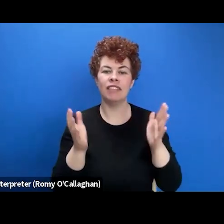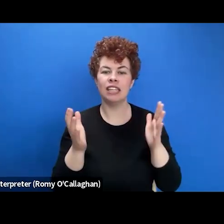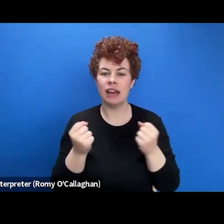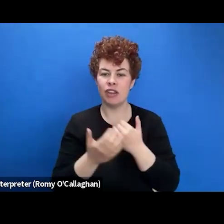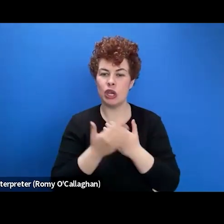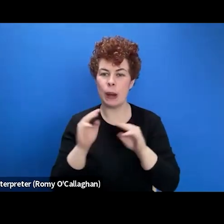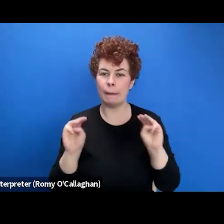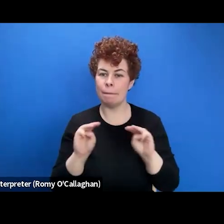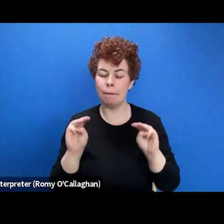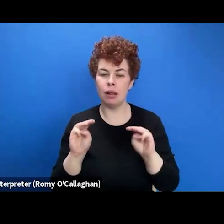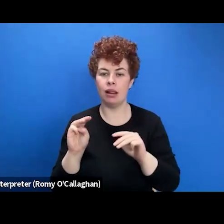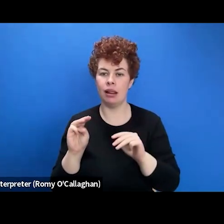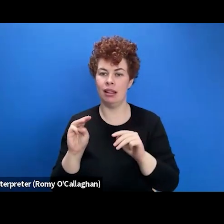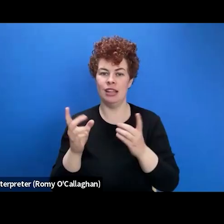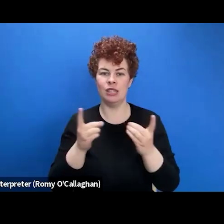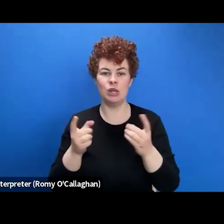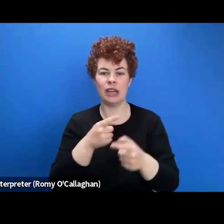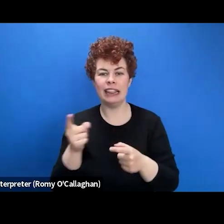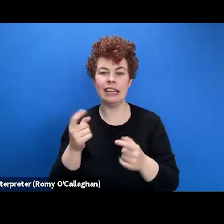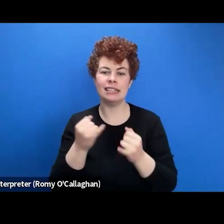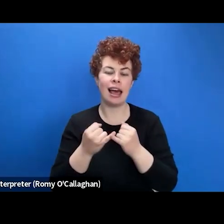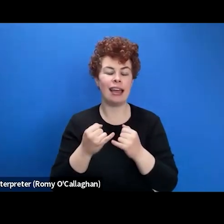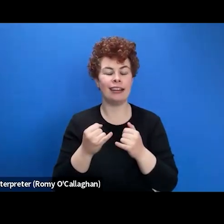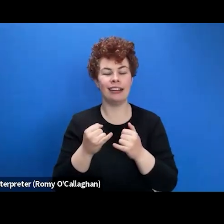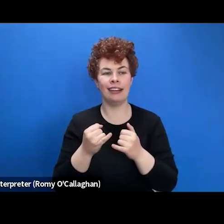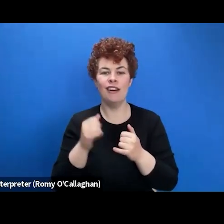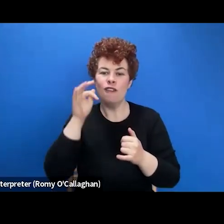people doing these circus acts, and they